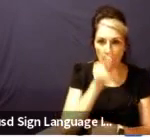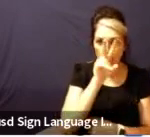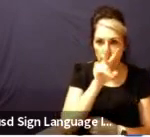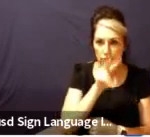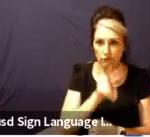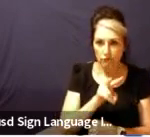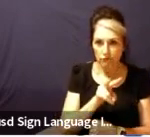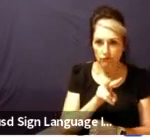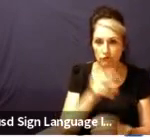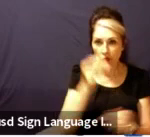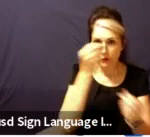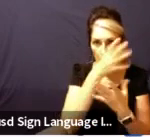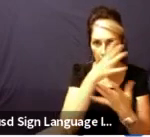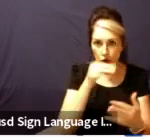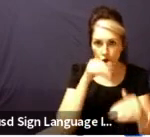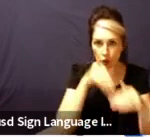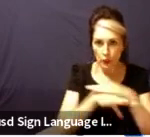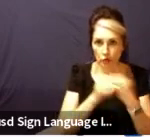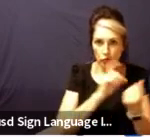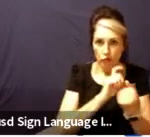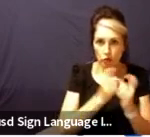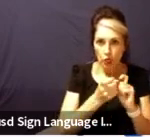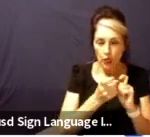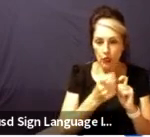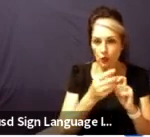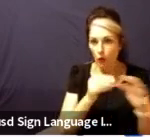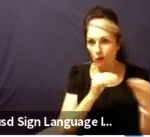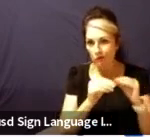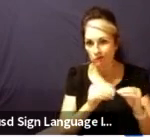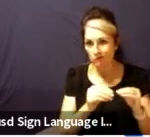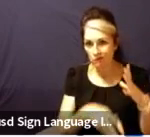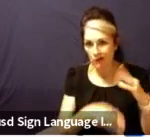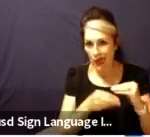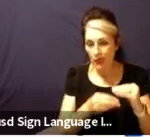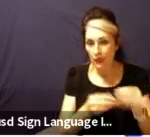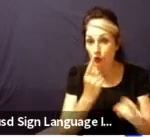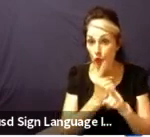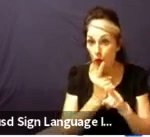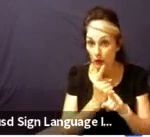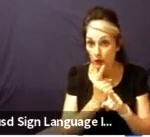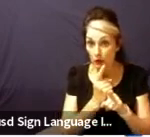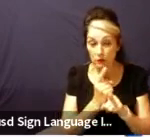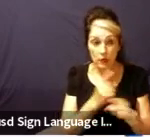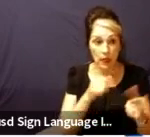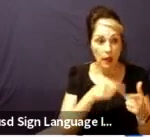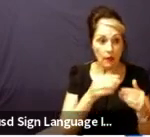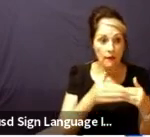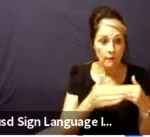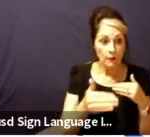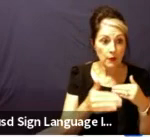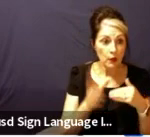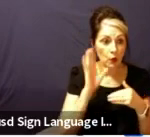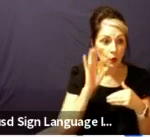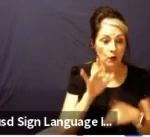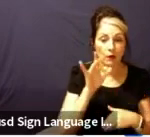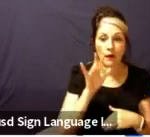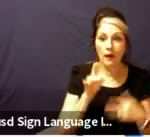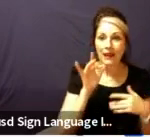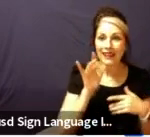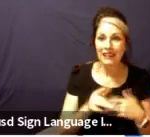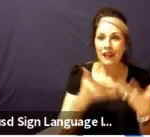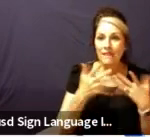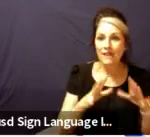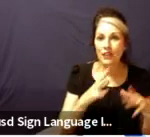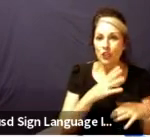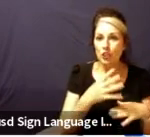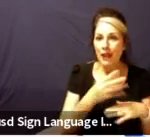entered or changed or altered or added is correct. And then from there, you will click on finish